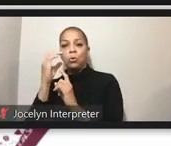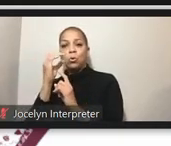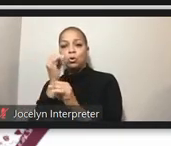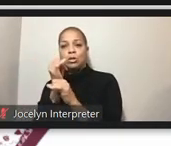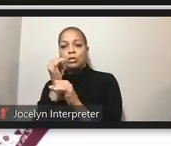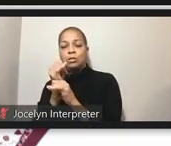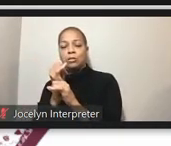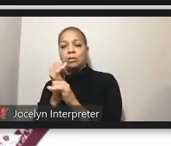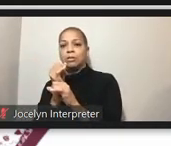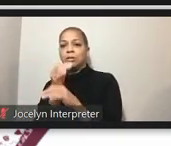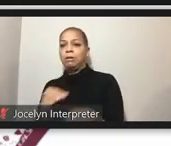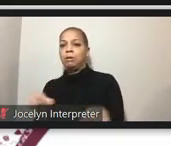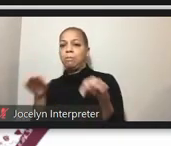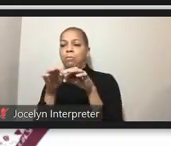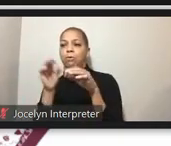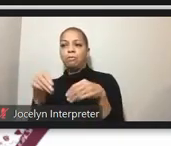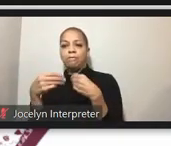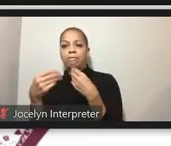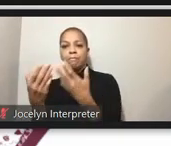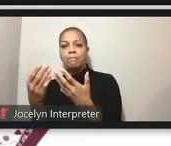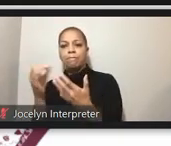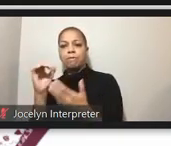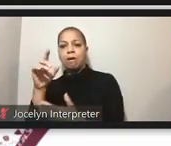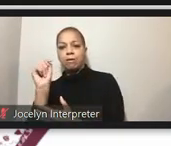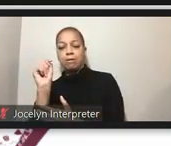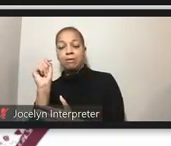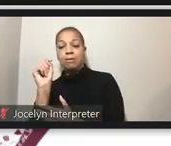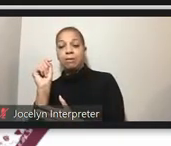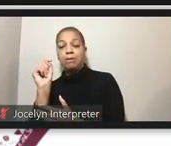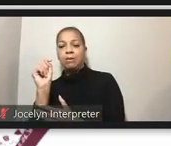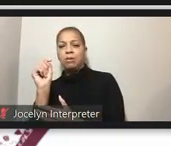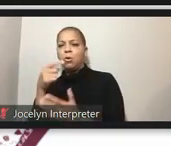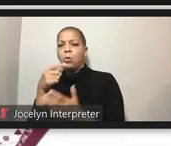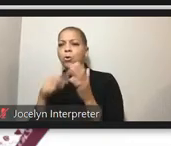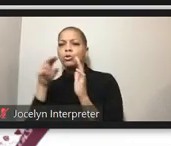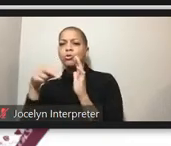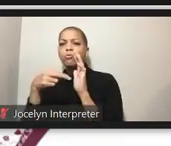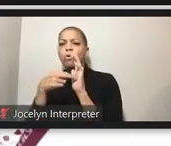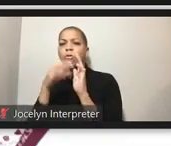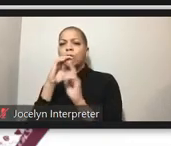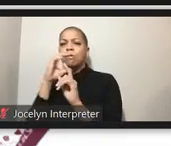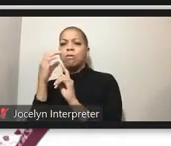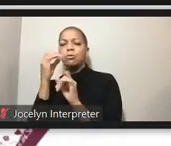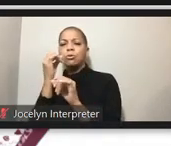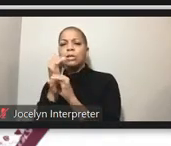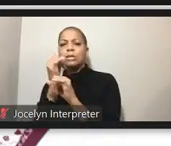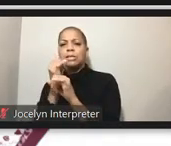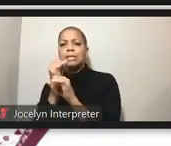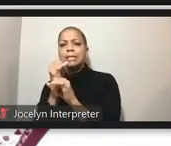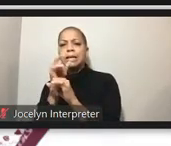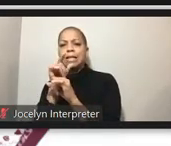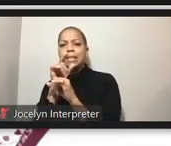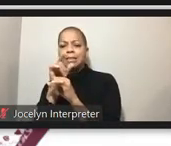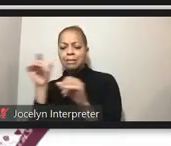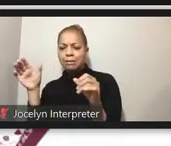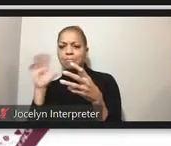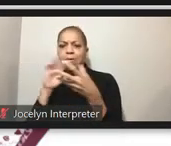in providing the context. So what's the role of the cultural institution in this entire